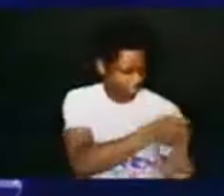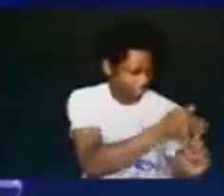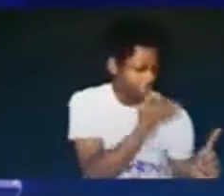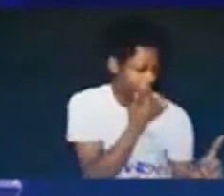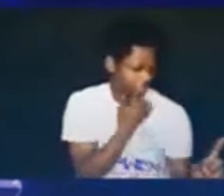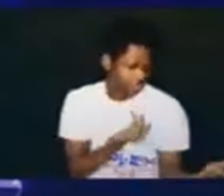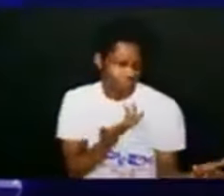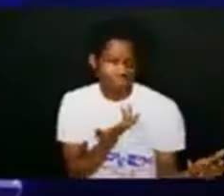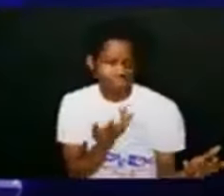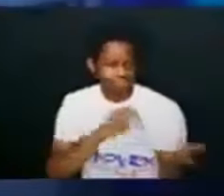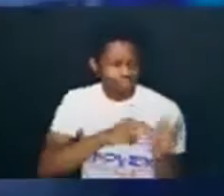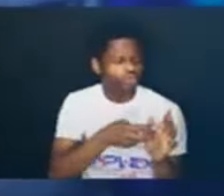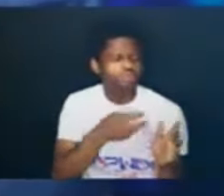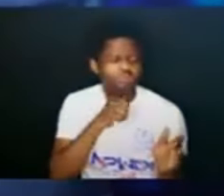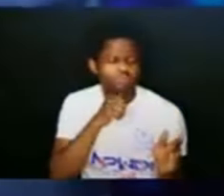against you,